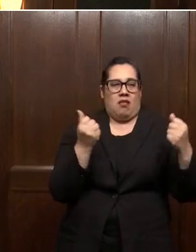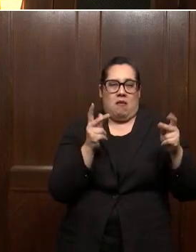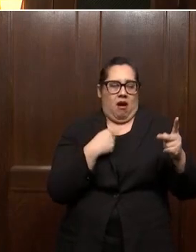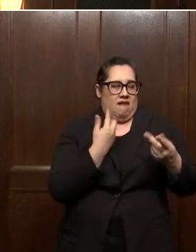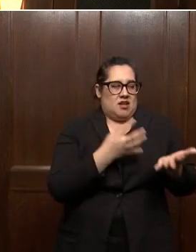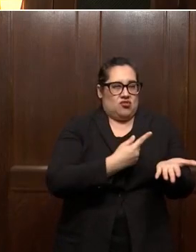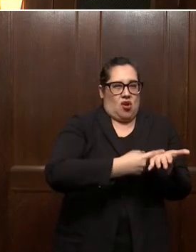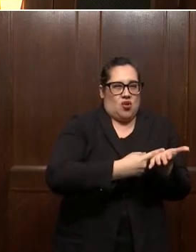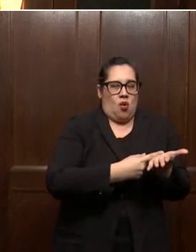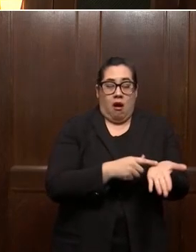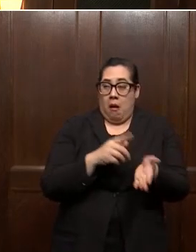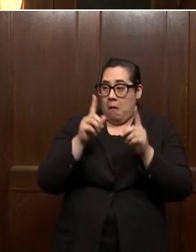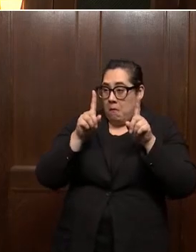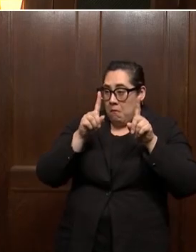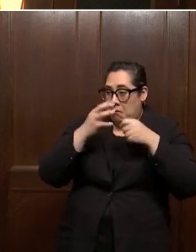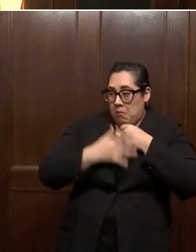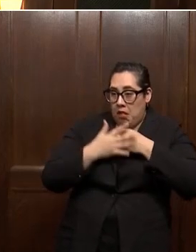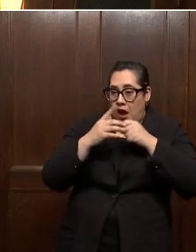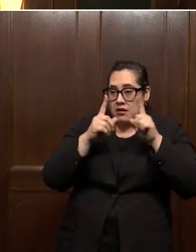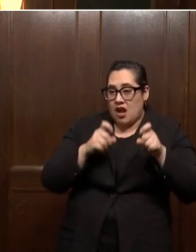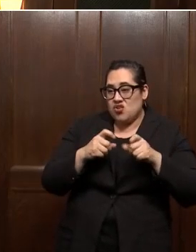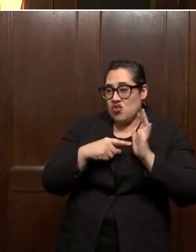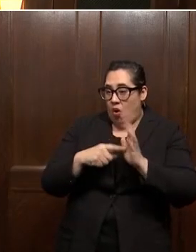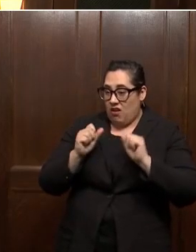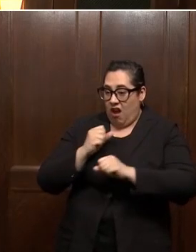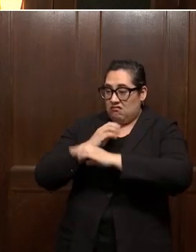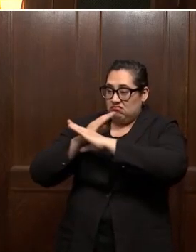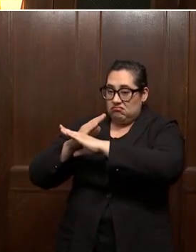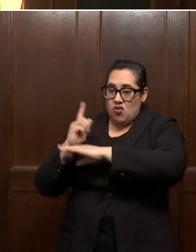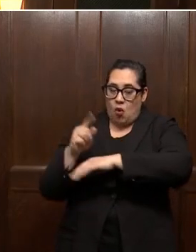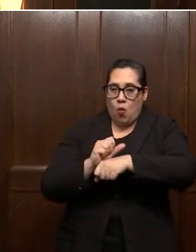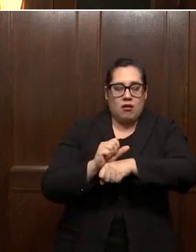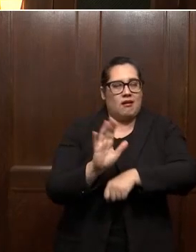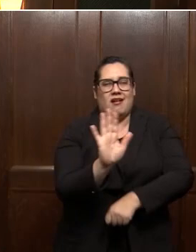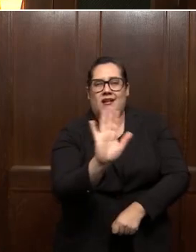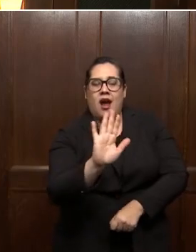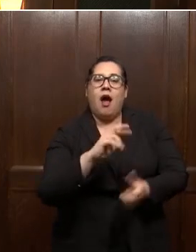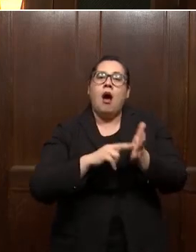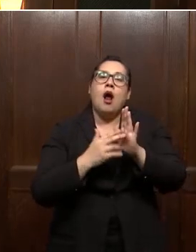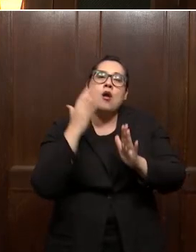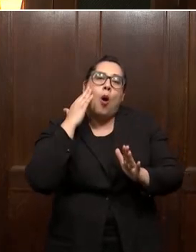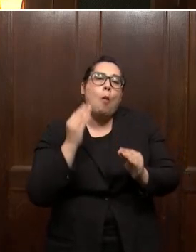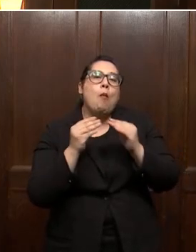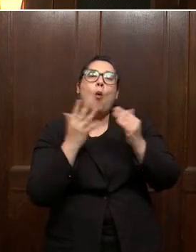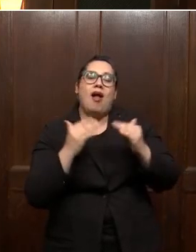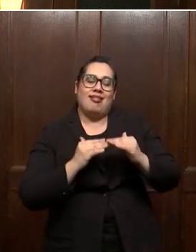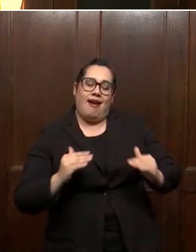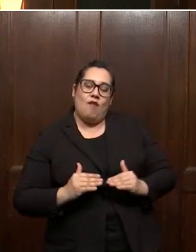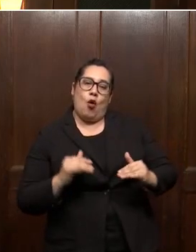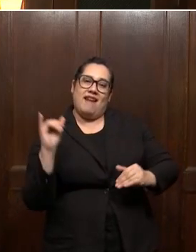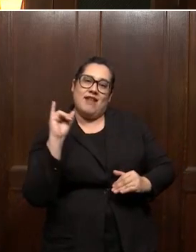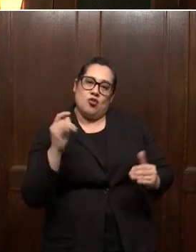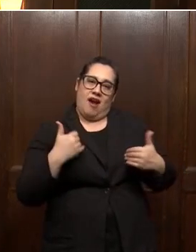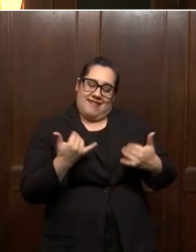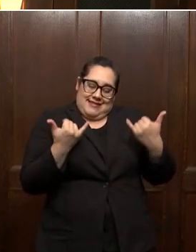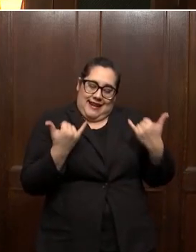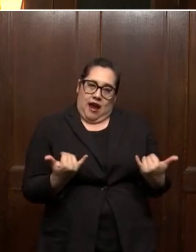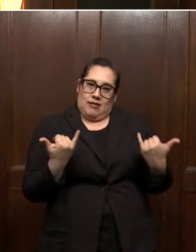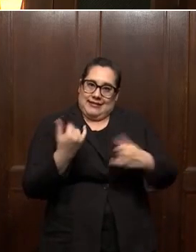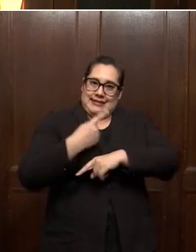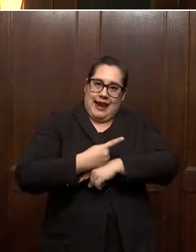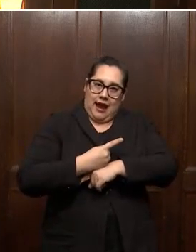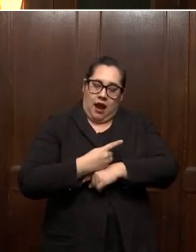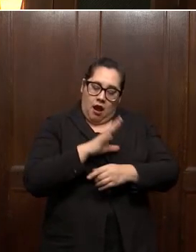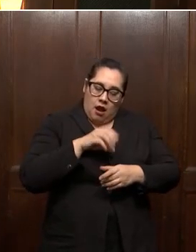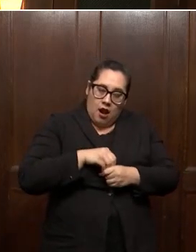talked to, take a blood test and show that you're immune and go to work. It's more to know what level of infection do you have right now today. And that will